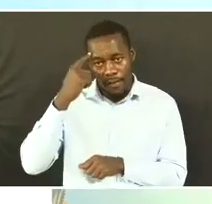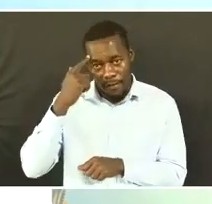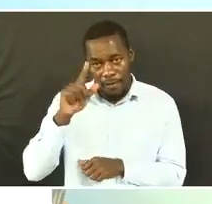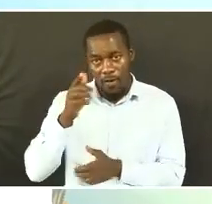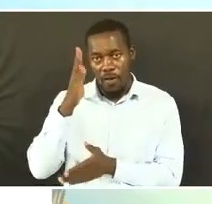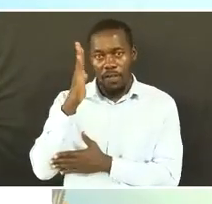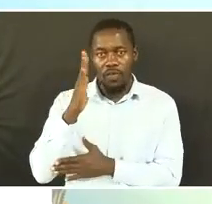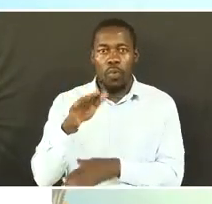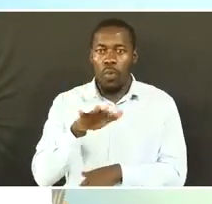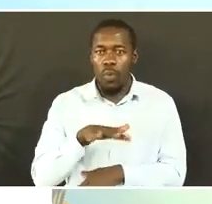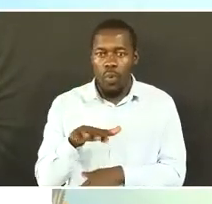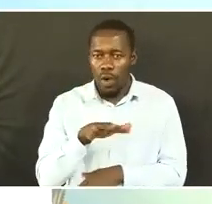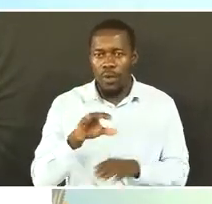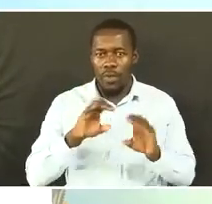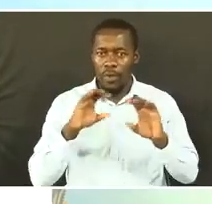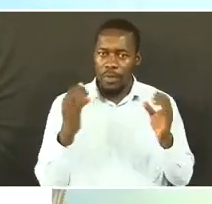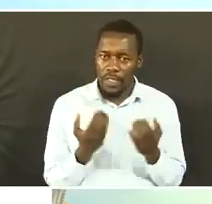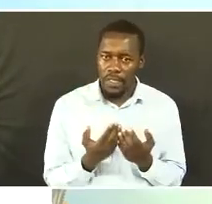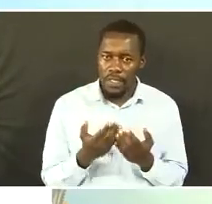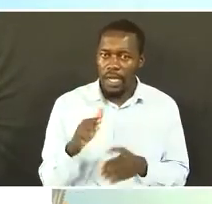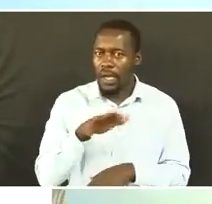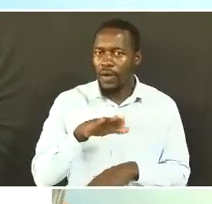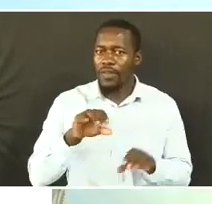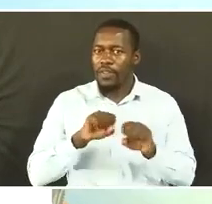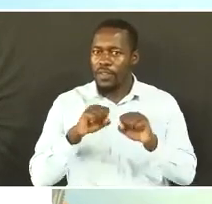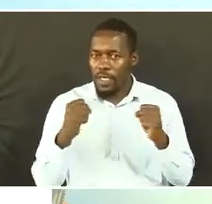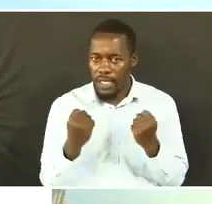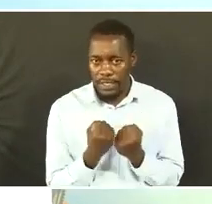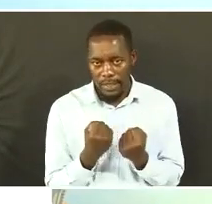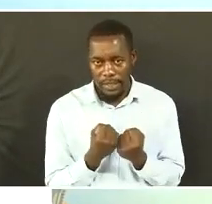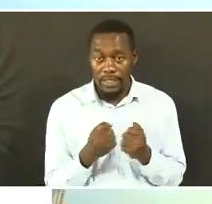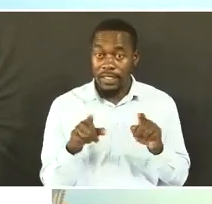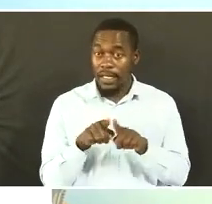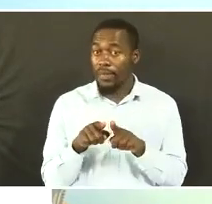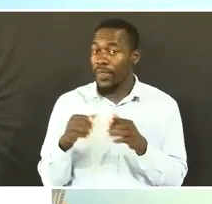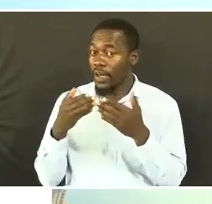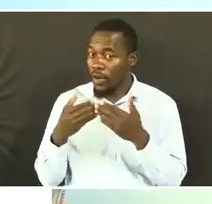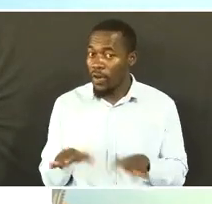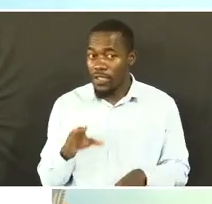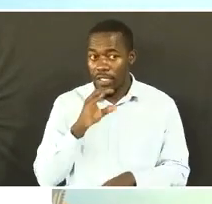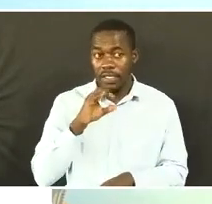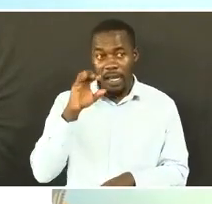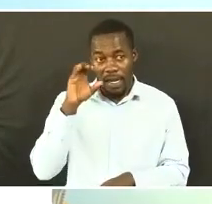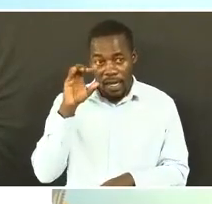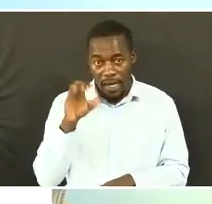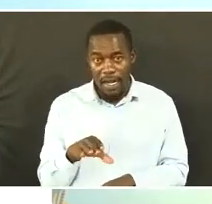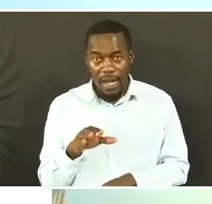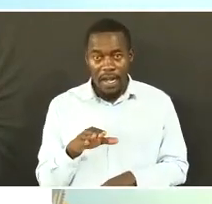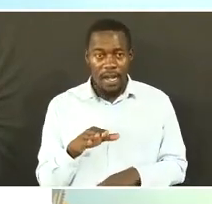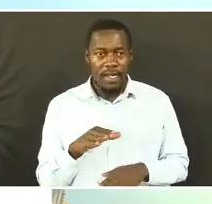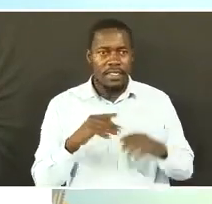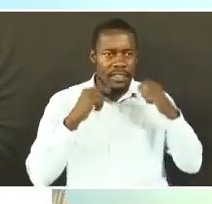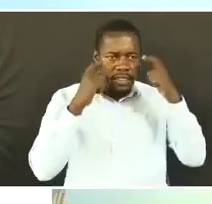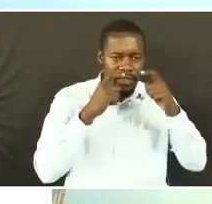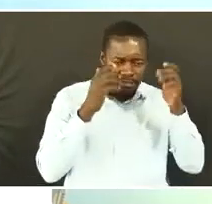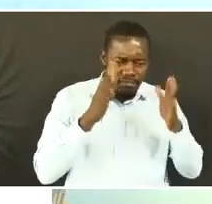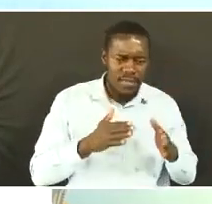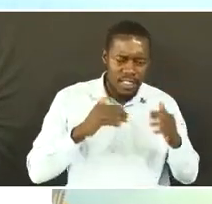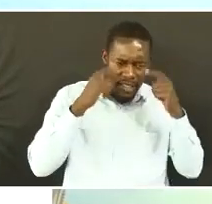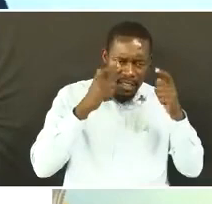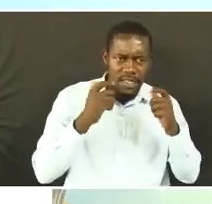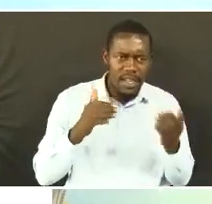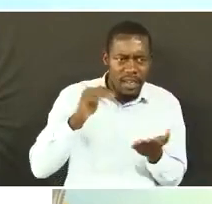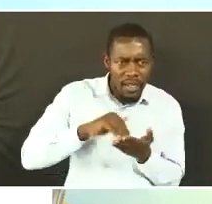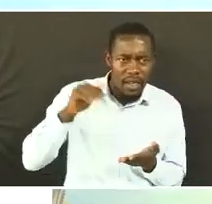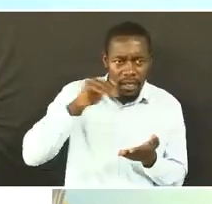society. Pathfinders, like the prodigal son, finding his way back home, we must lead many more people